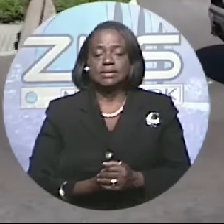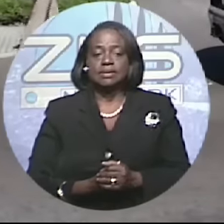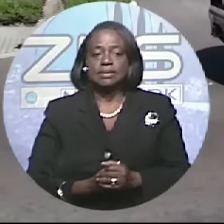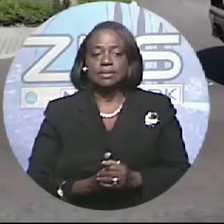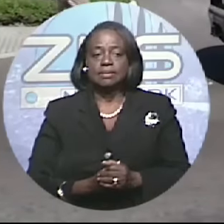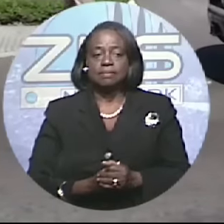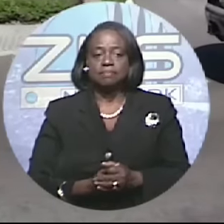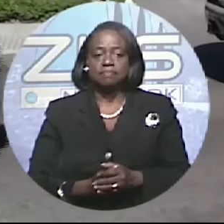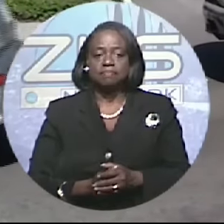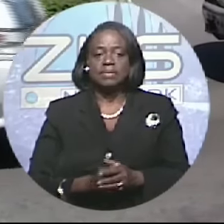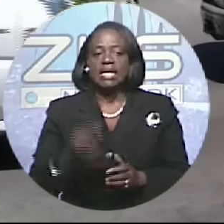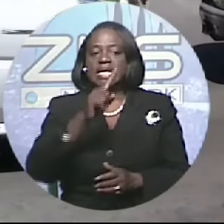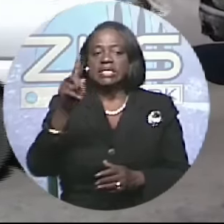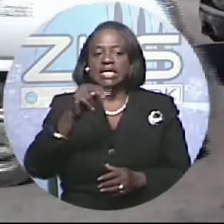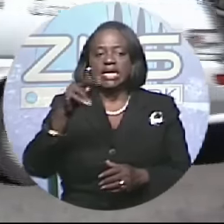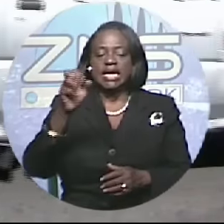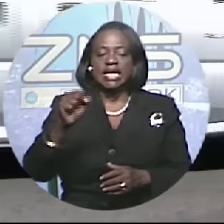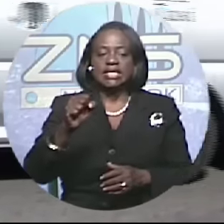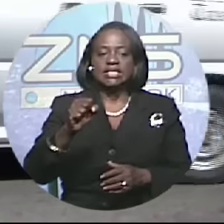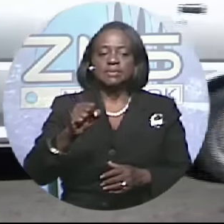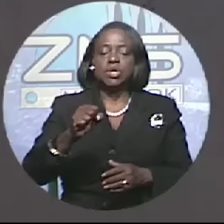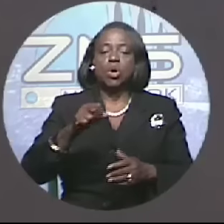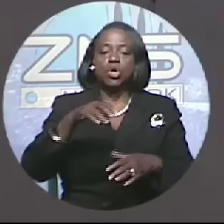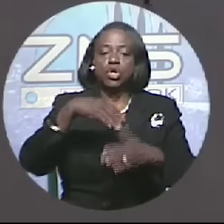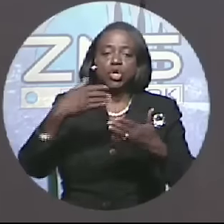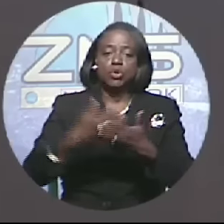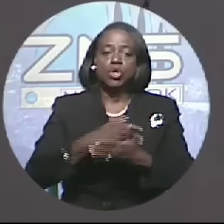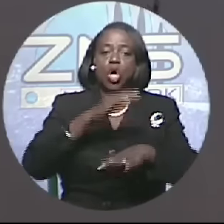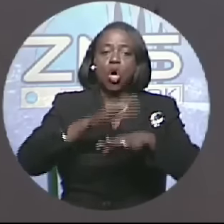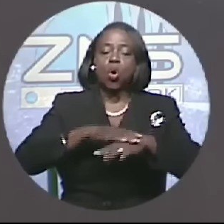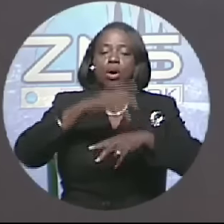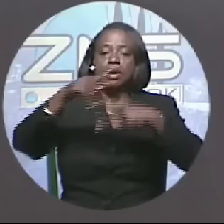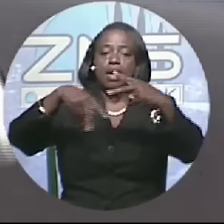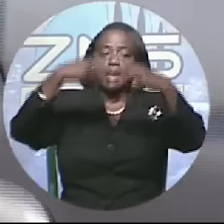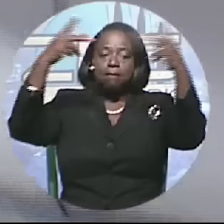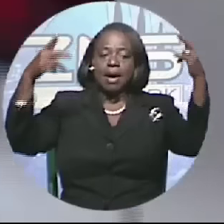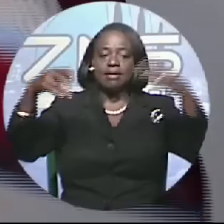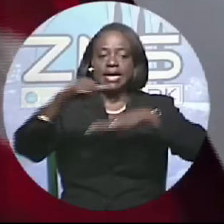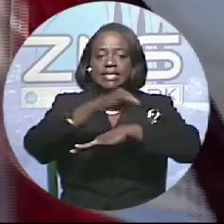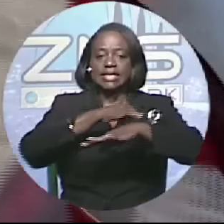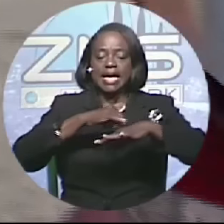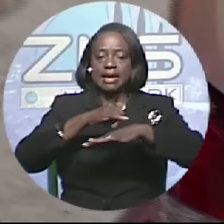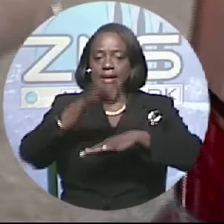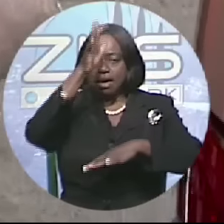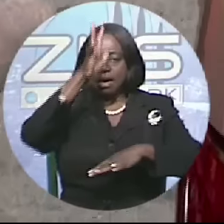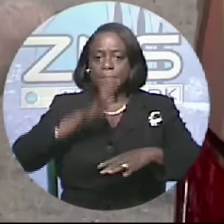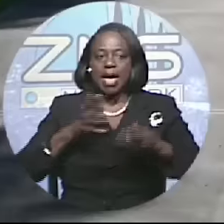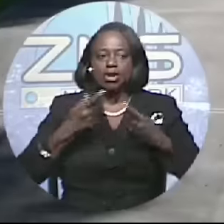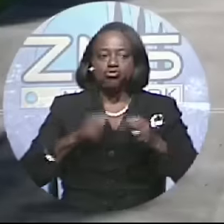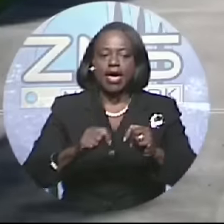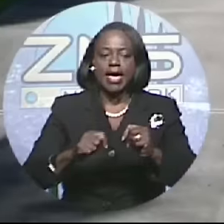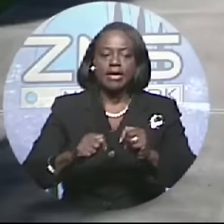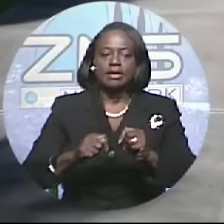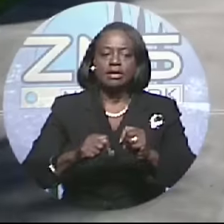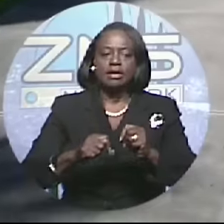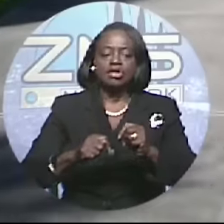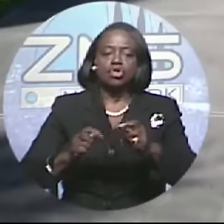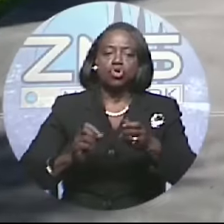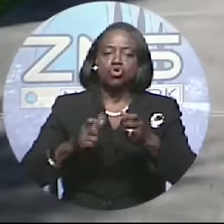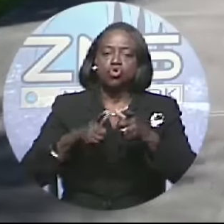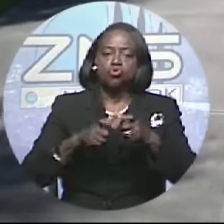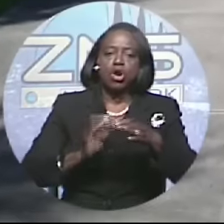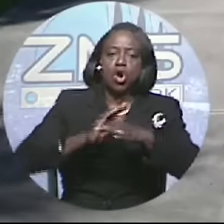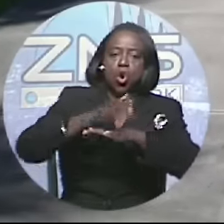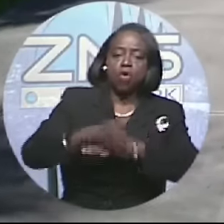Well, ZNS News was on Paradise Island today just after police say a man attempted to knock down a police officer with a vehicle just